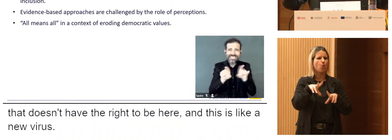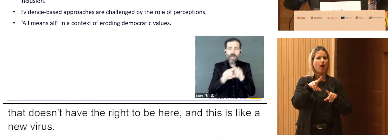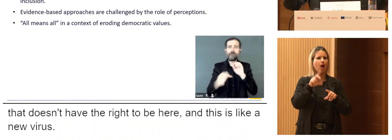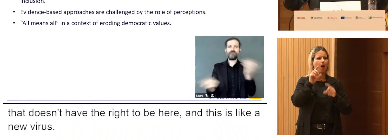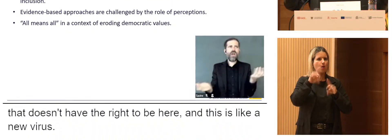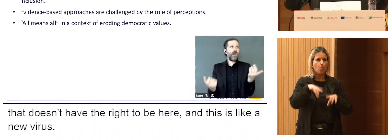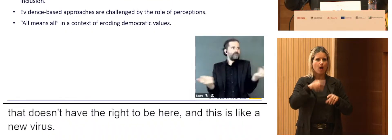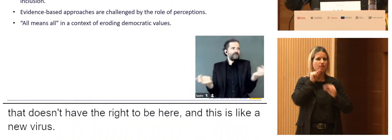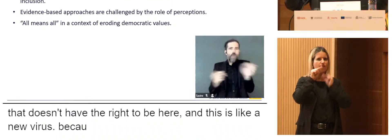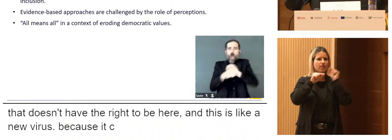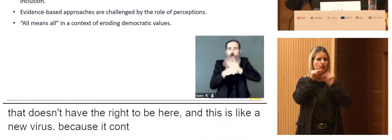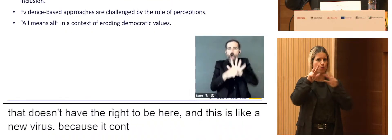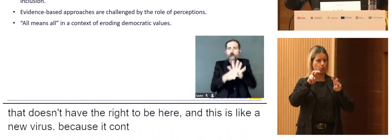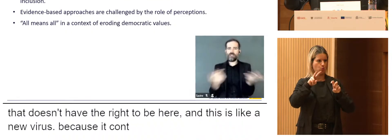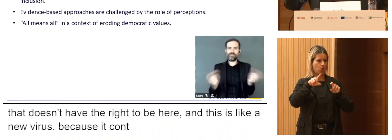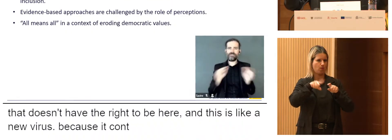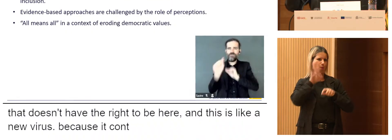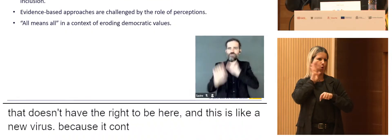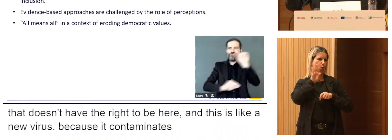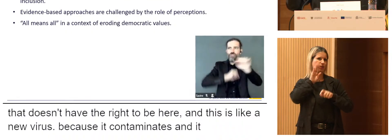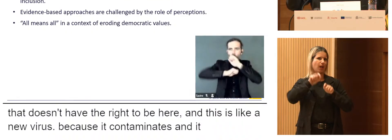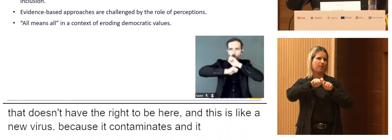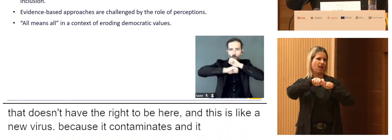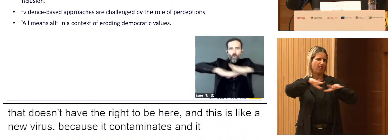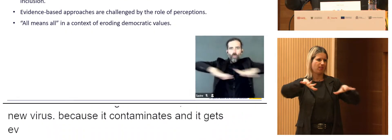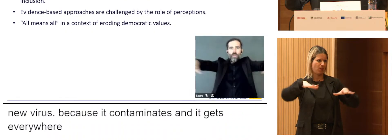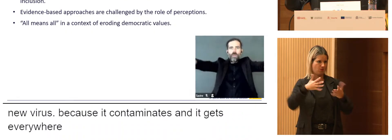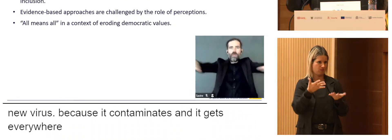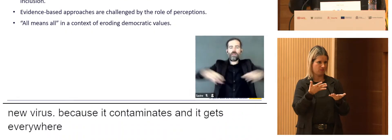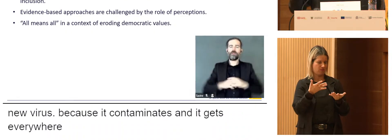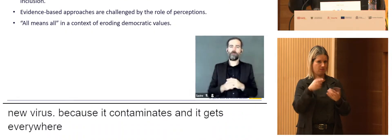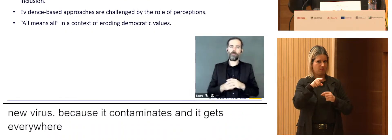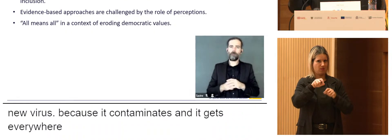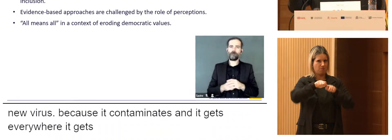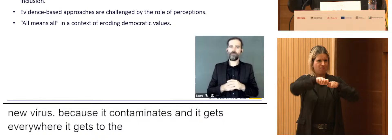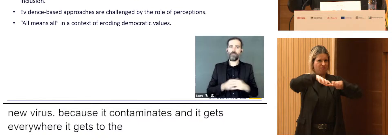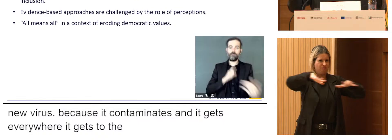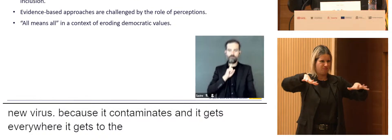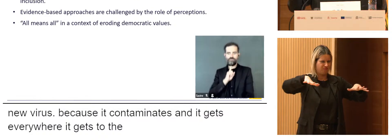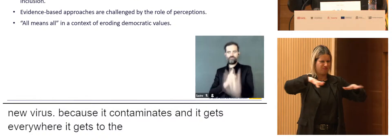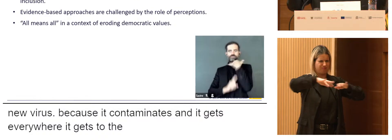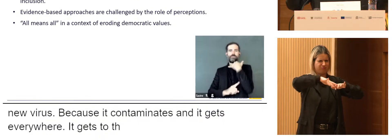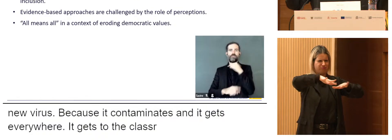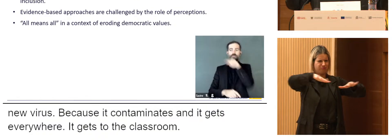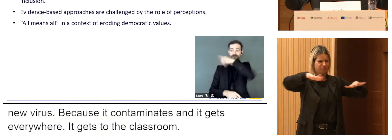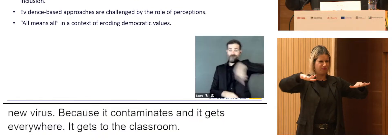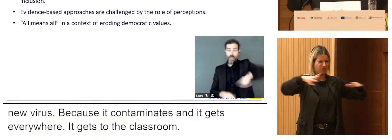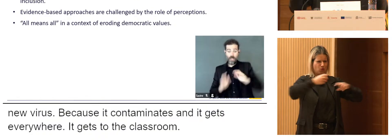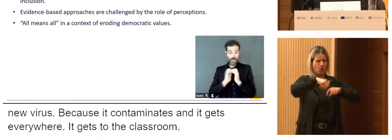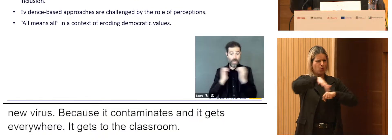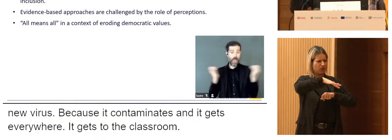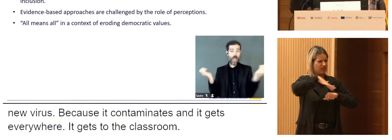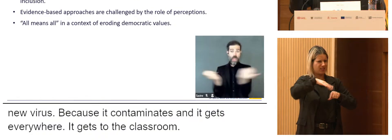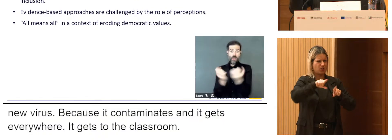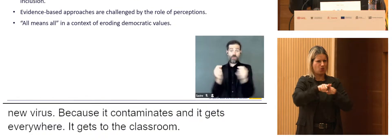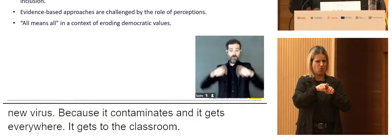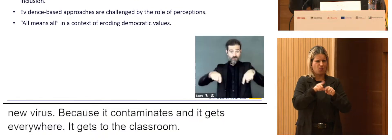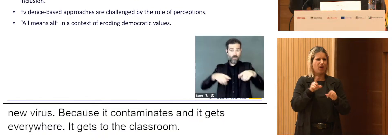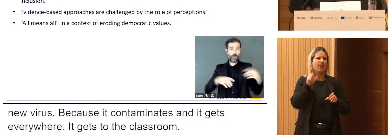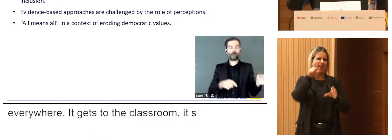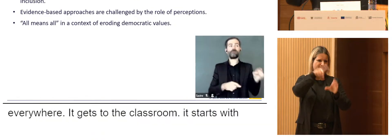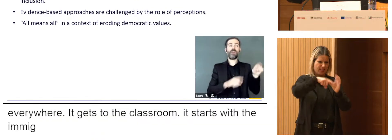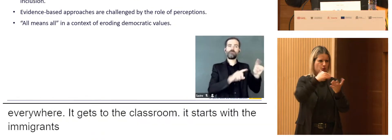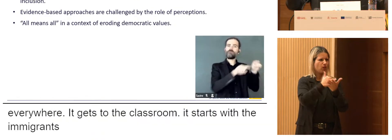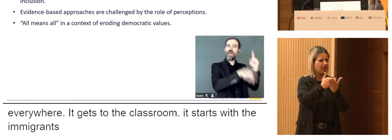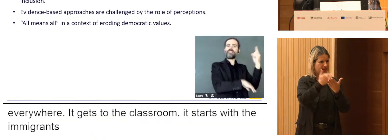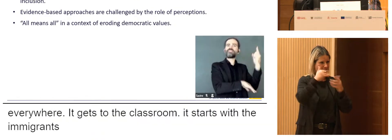it contaminates and it gets everywhere. It gets to the classroom. It starts with the immigrants.